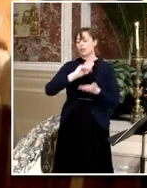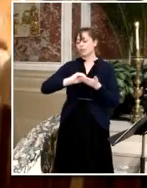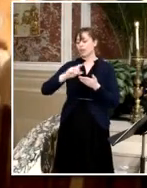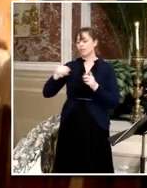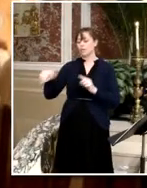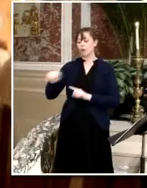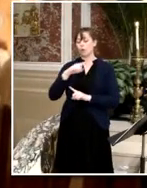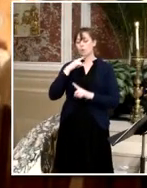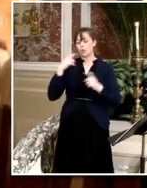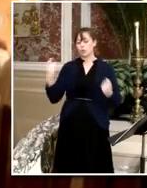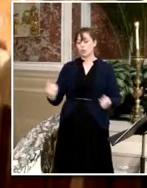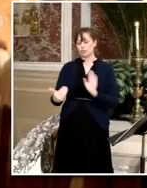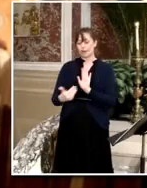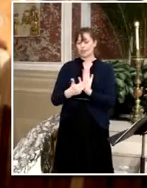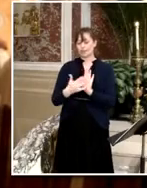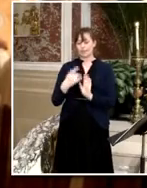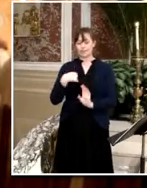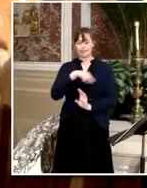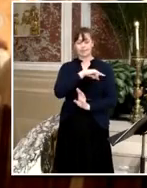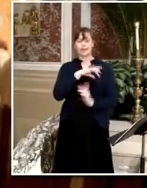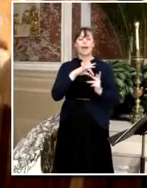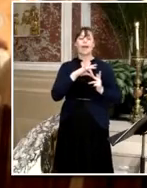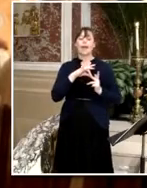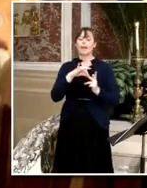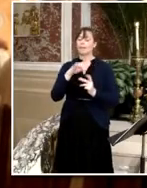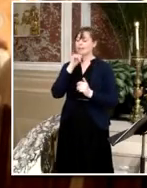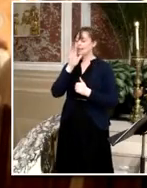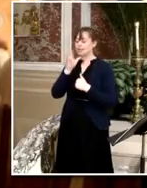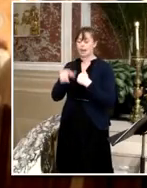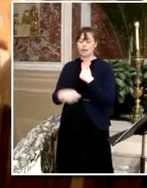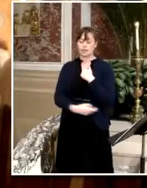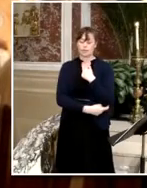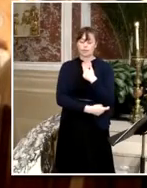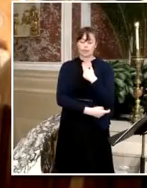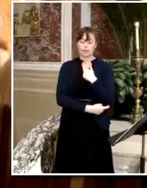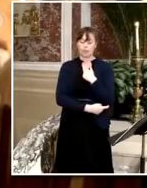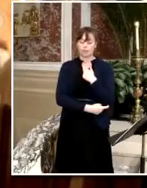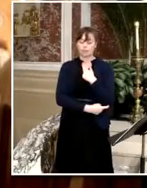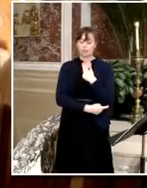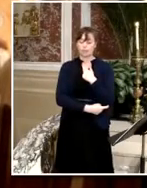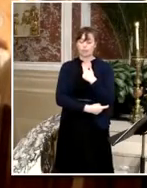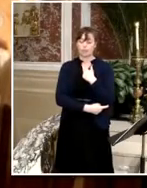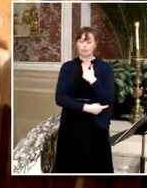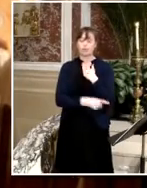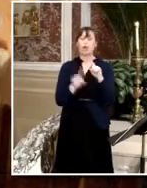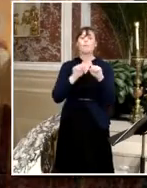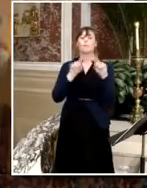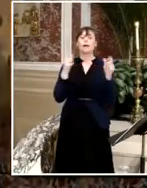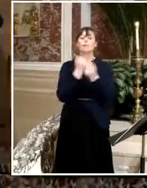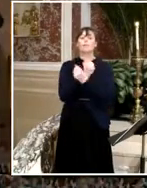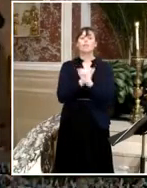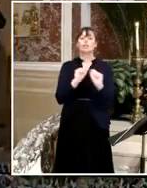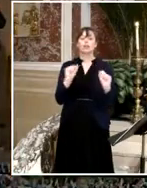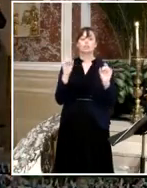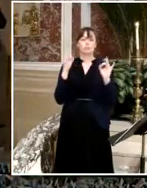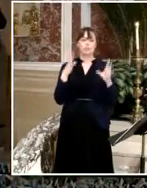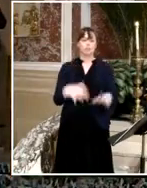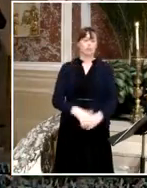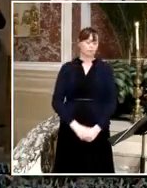we forgive those who trespass against us. And lead us not into temptation, but deliver us